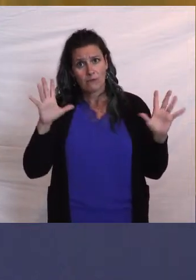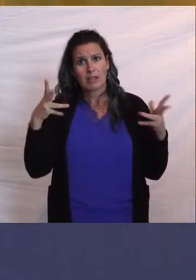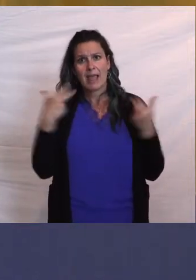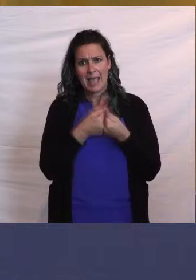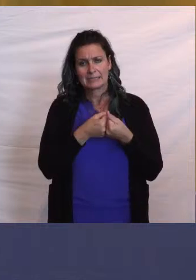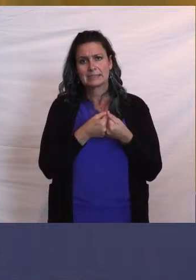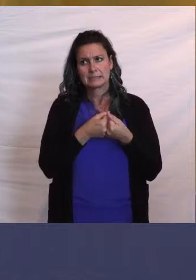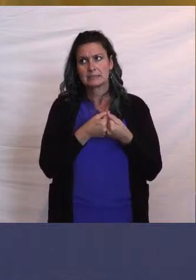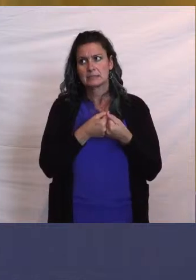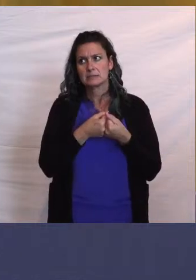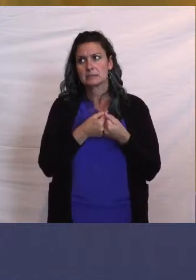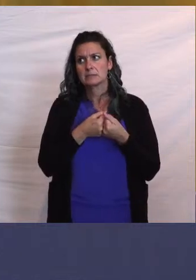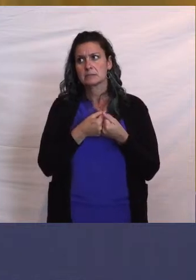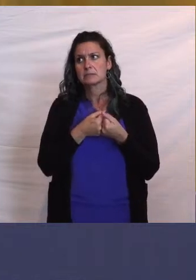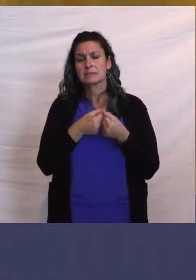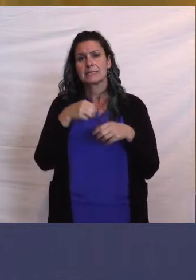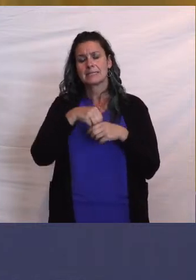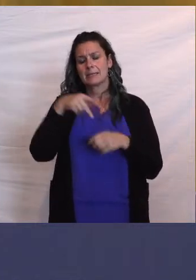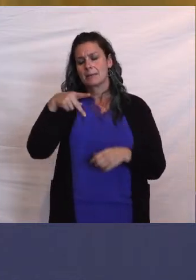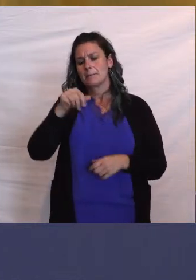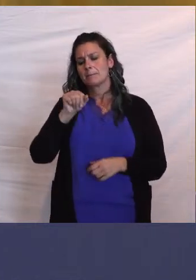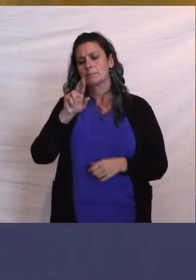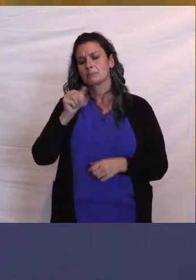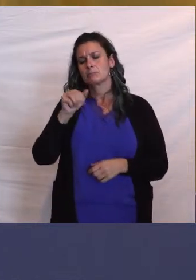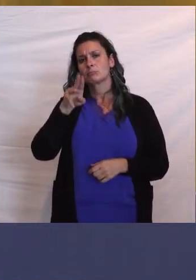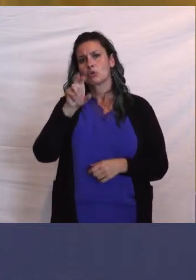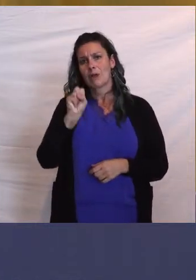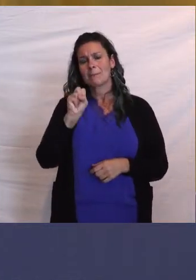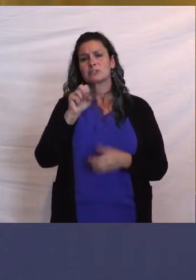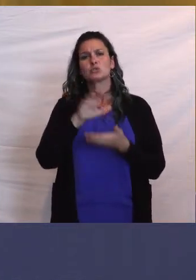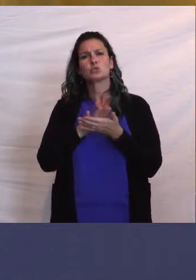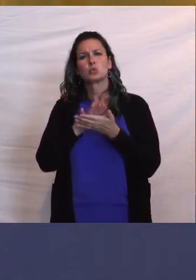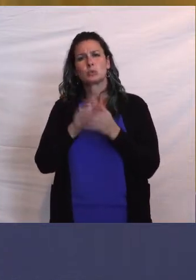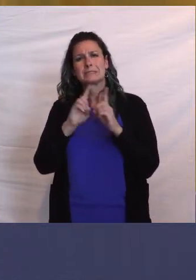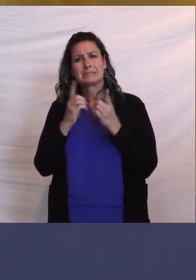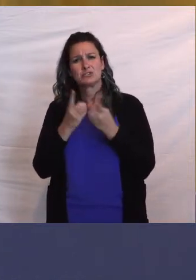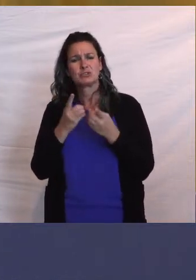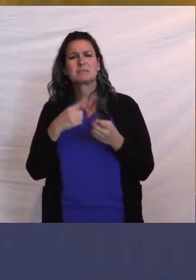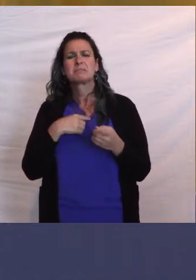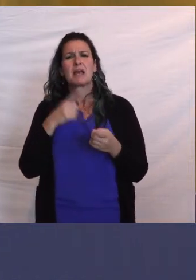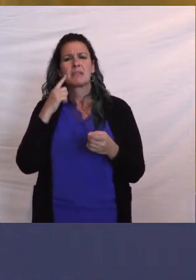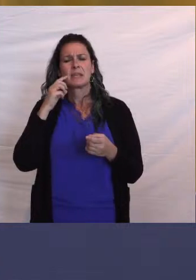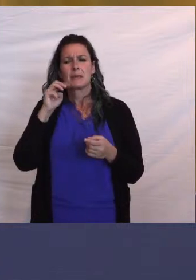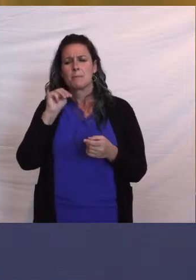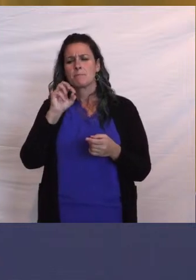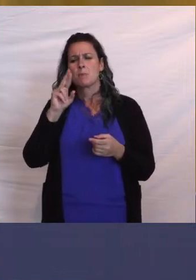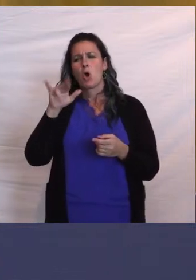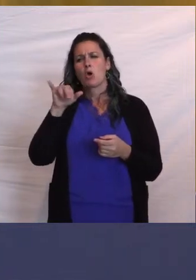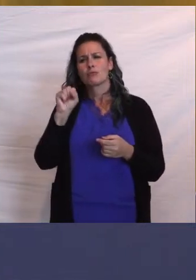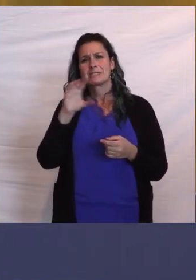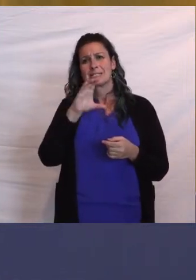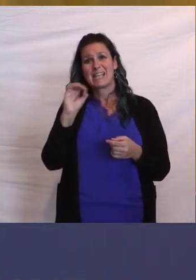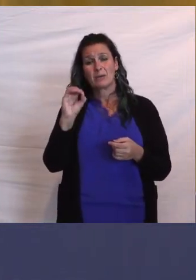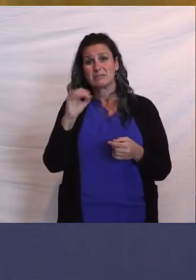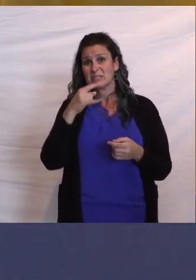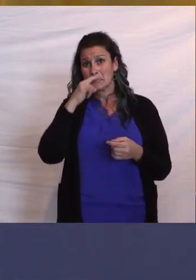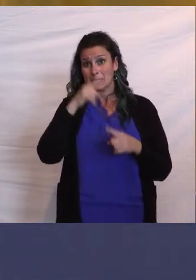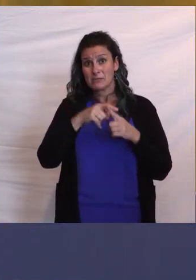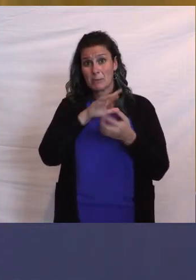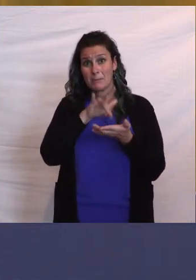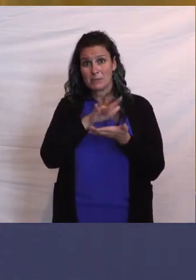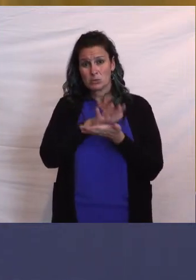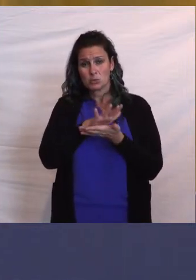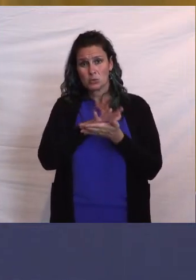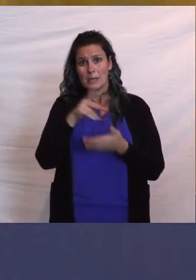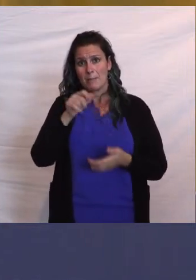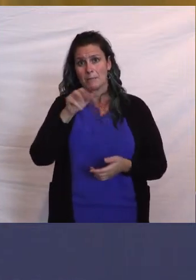accident with a Paramus school. It wasn't in Paramus. I think it was in Morris County, but kids at a middle school in